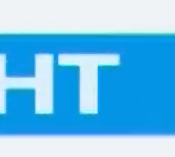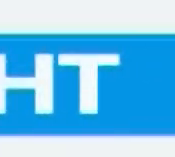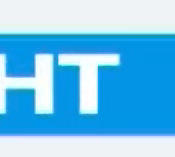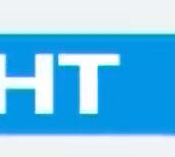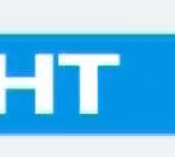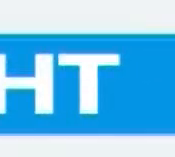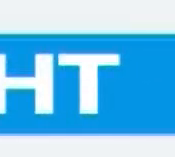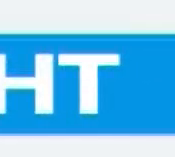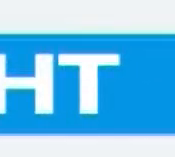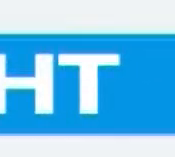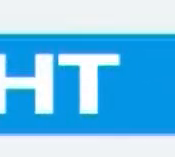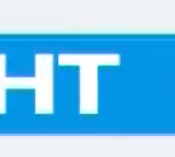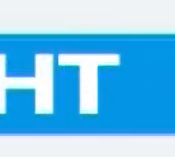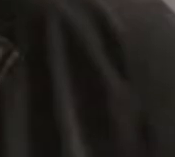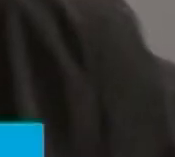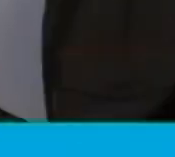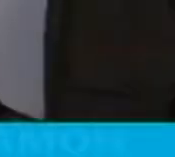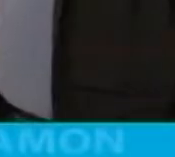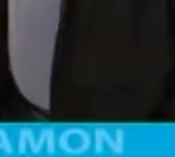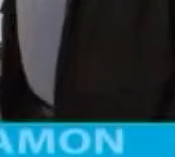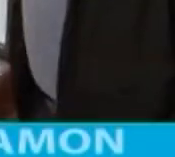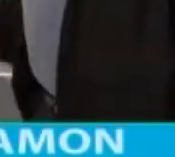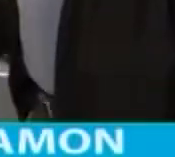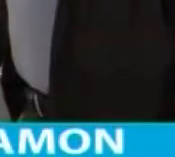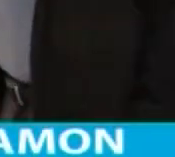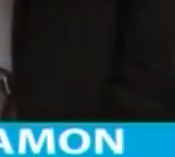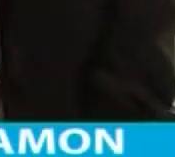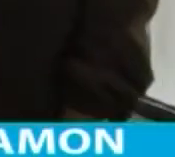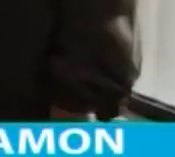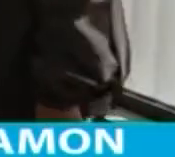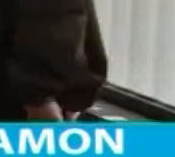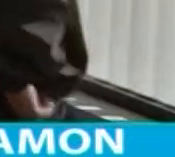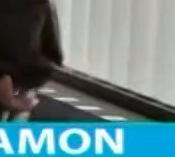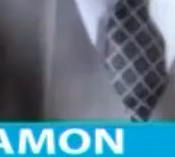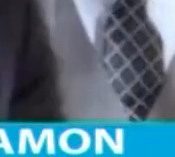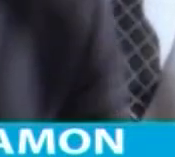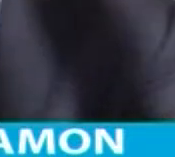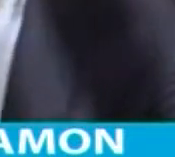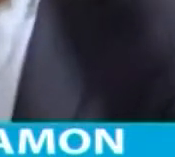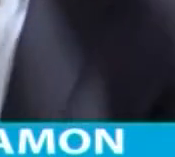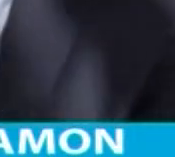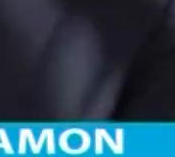Tonight on KBC Channel 1. Oh, son. Mother.